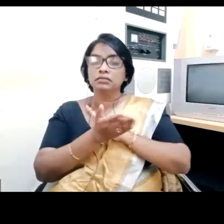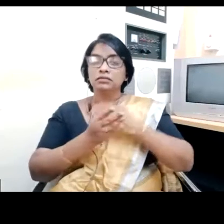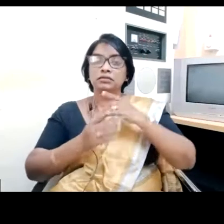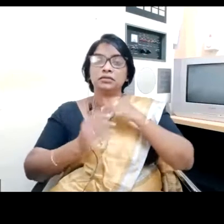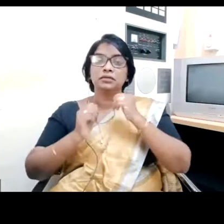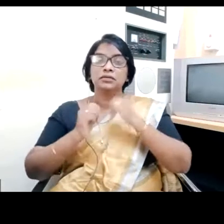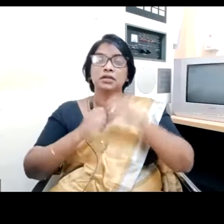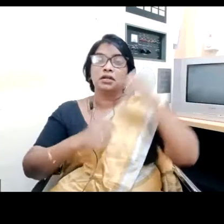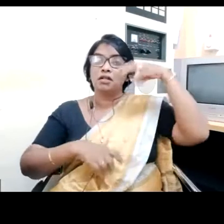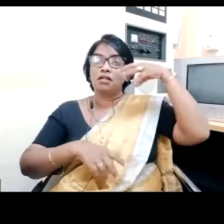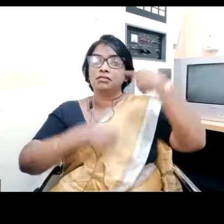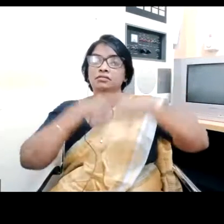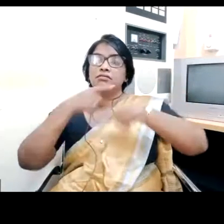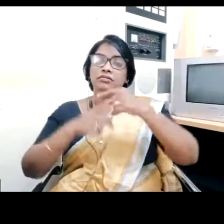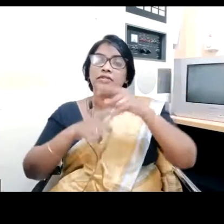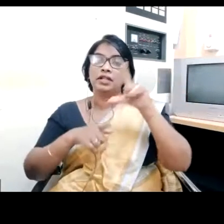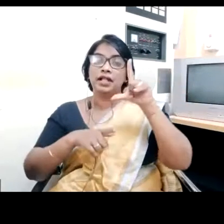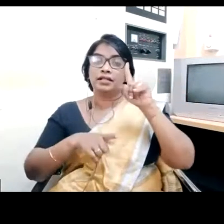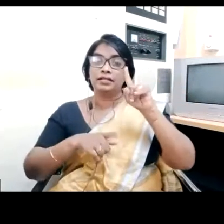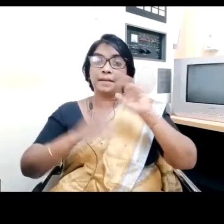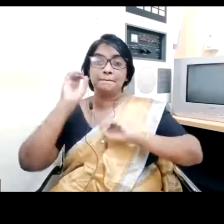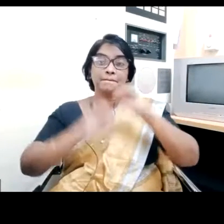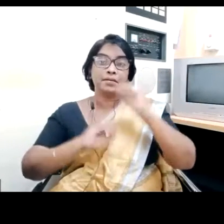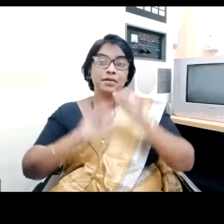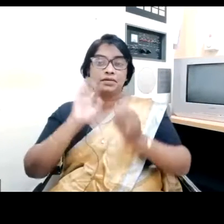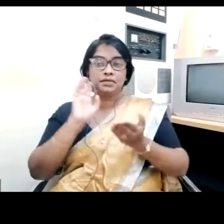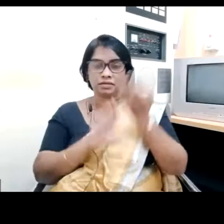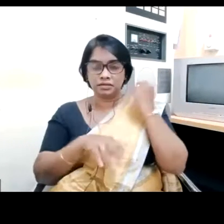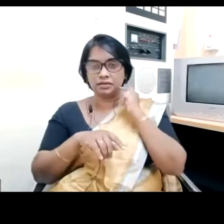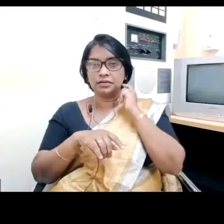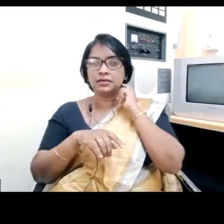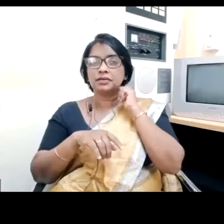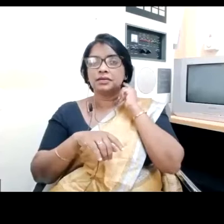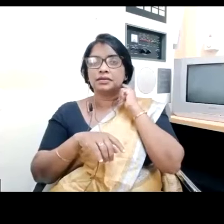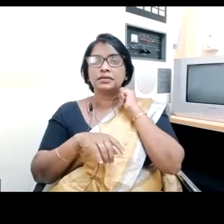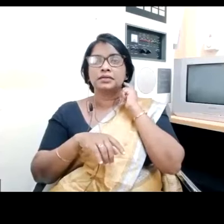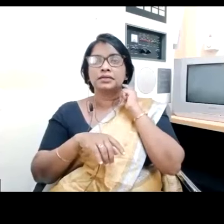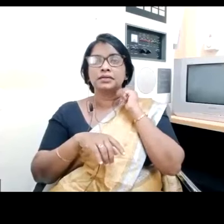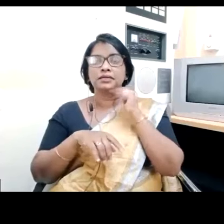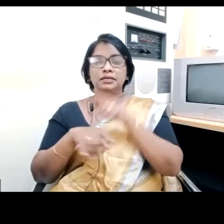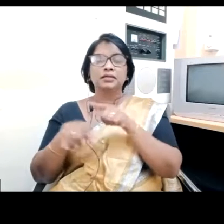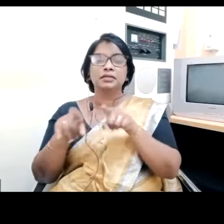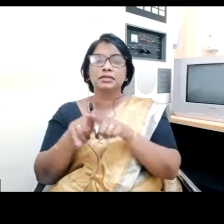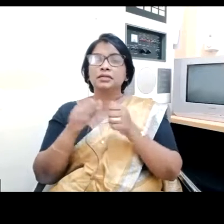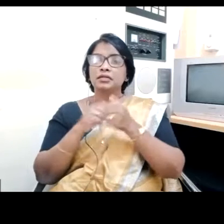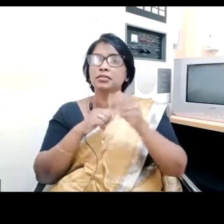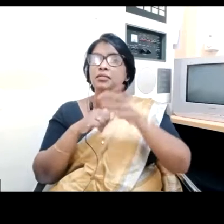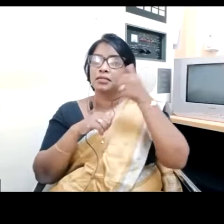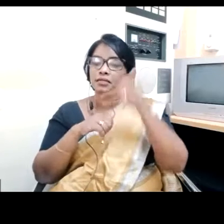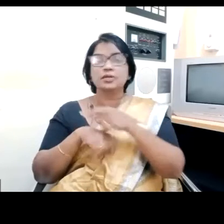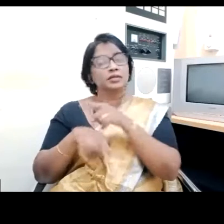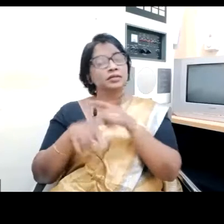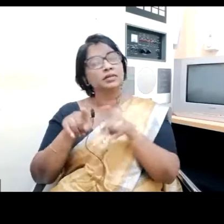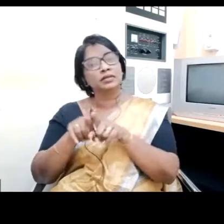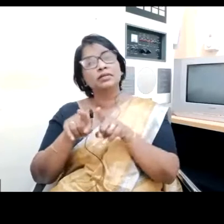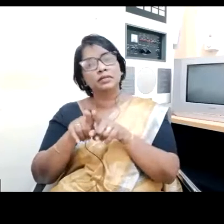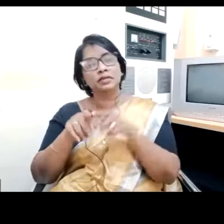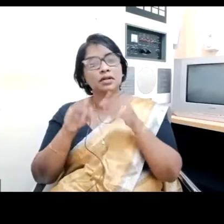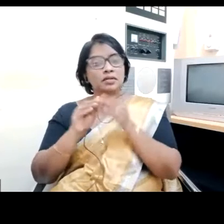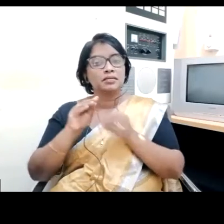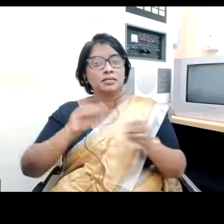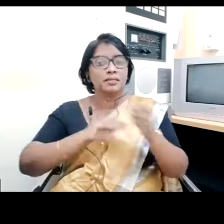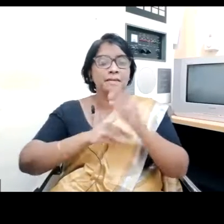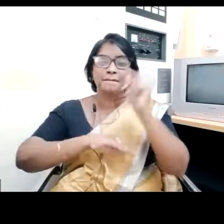So our significant climate actions, we have follow a strategy of adaptation, mitigation, and